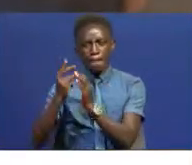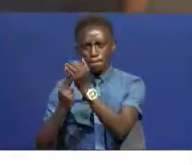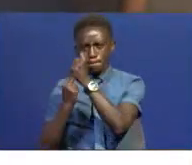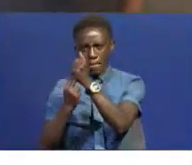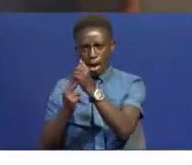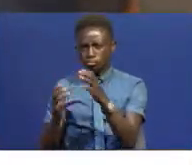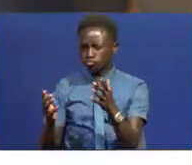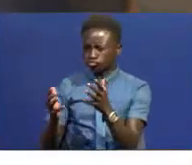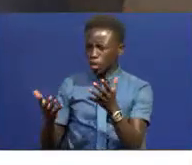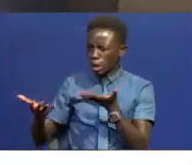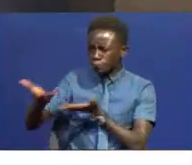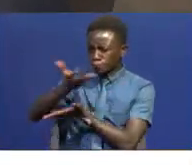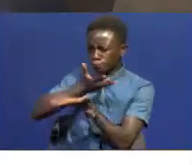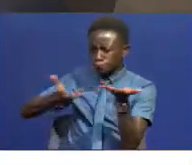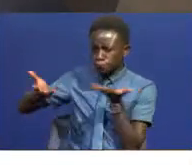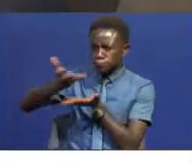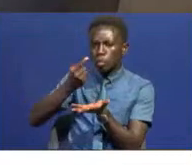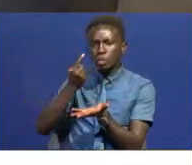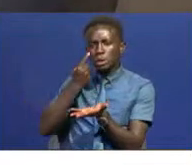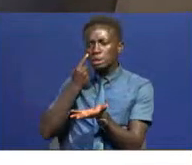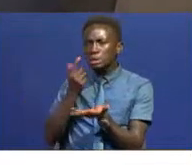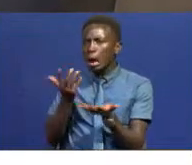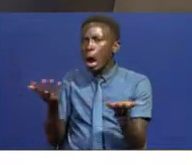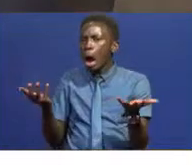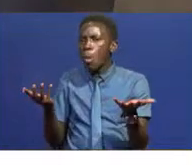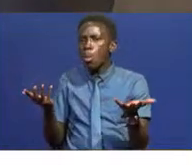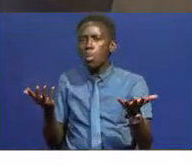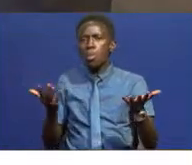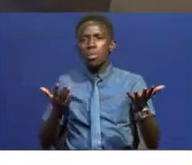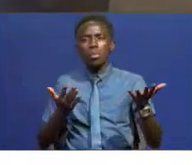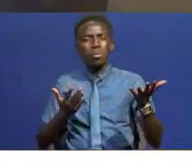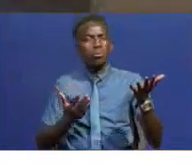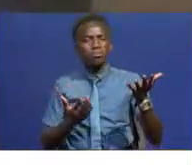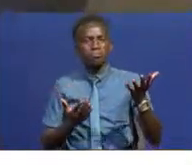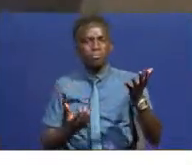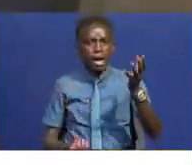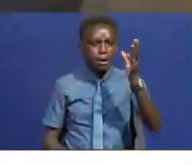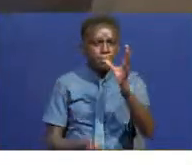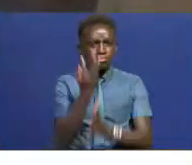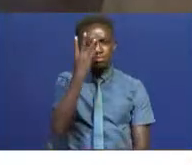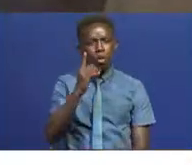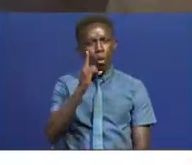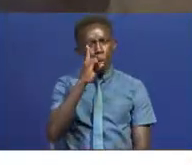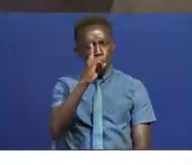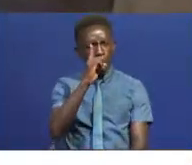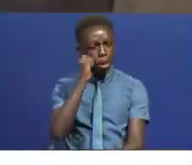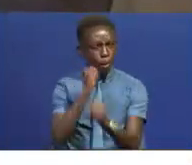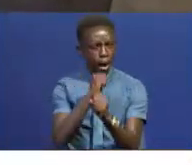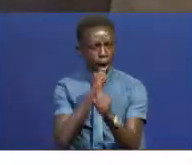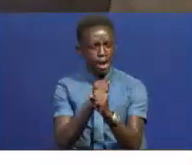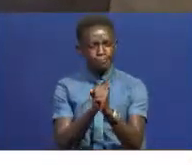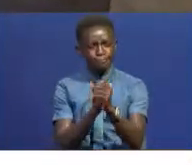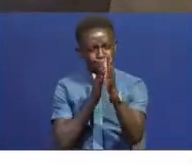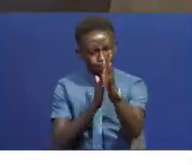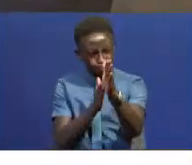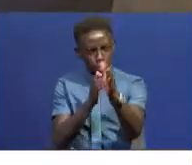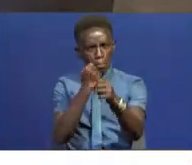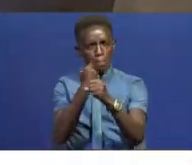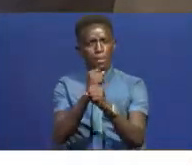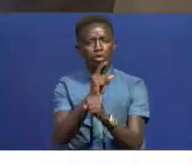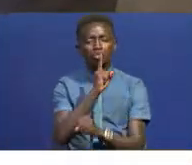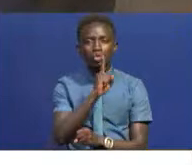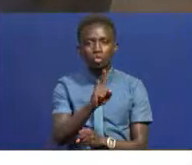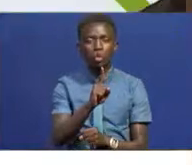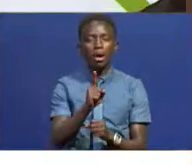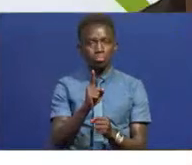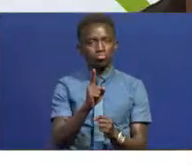can bring together our come up with a synergy to ensure that we create these